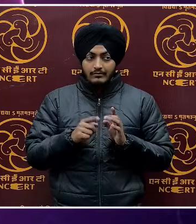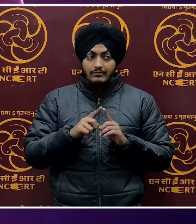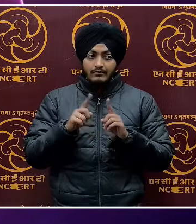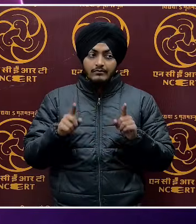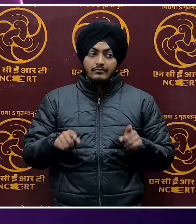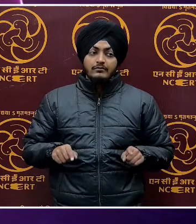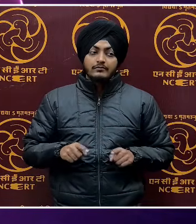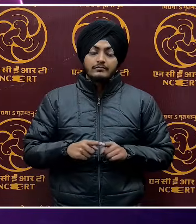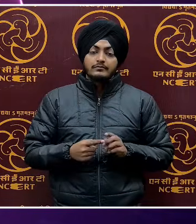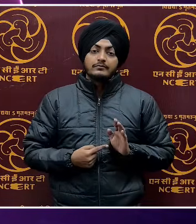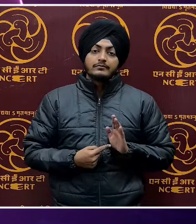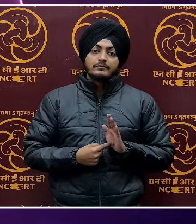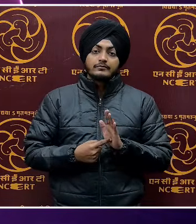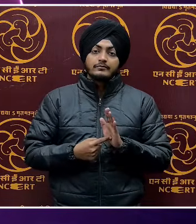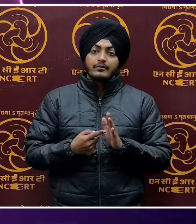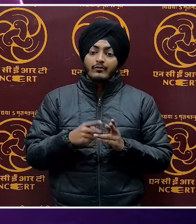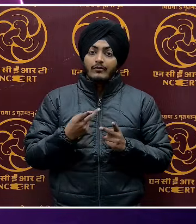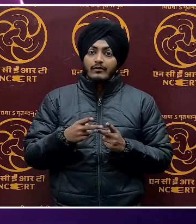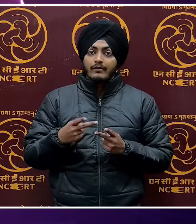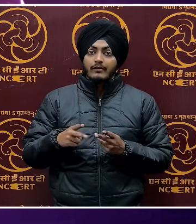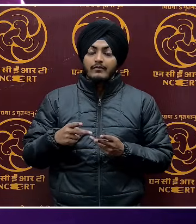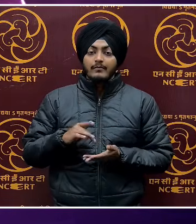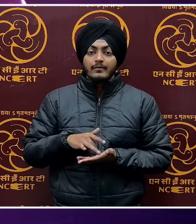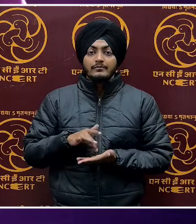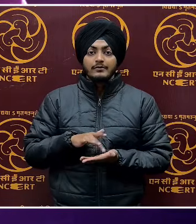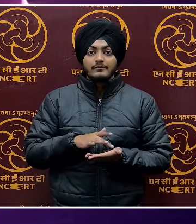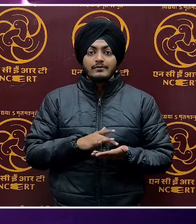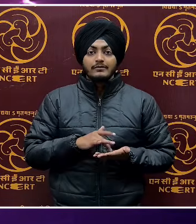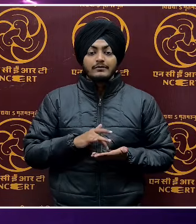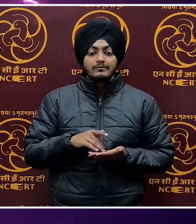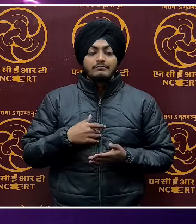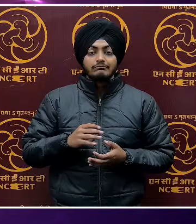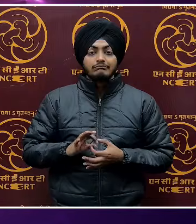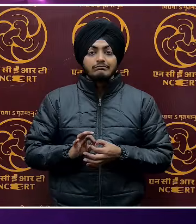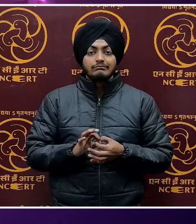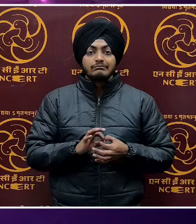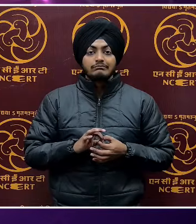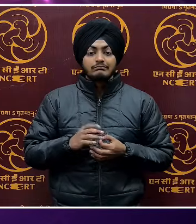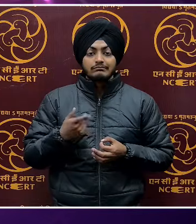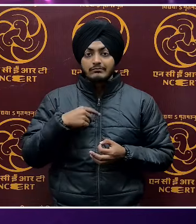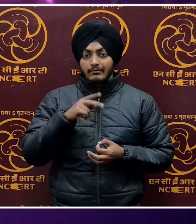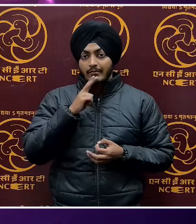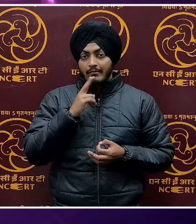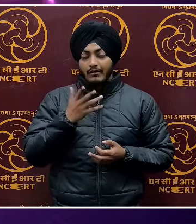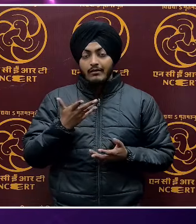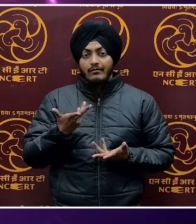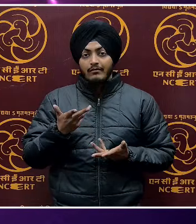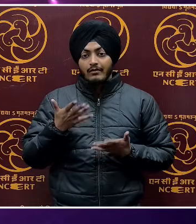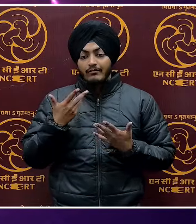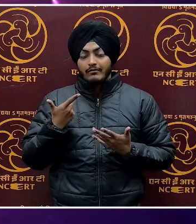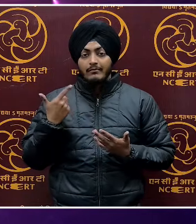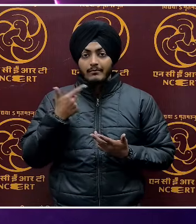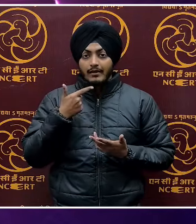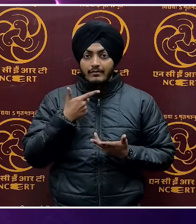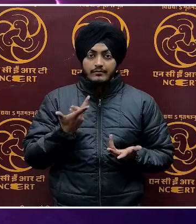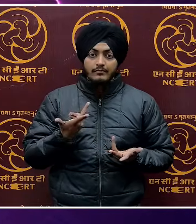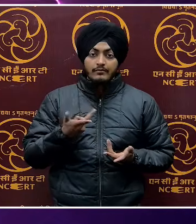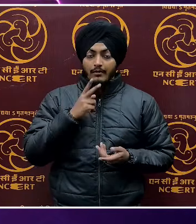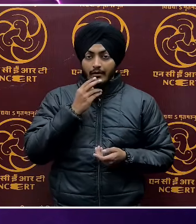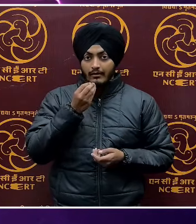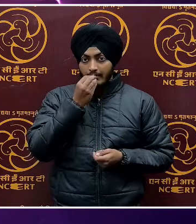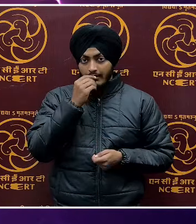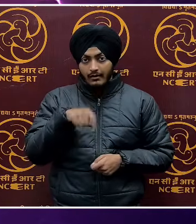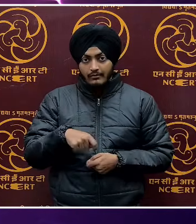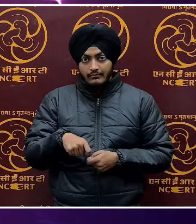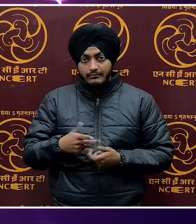between there's water and all the different ways in which we can relate water with. It can be either bathing or brushing, even cooking. When we